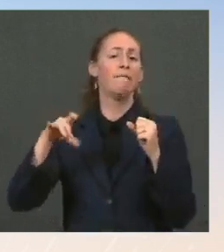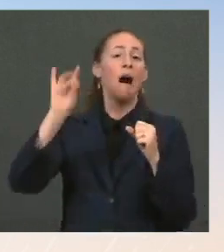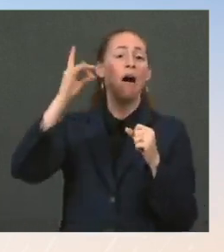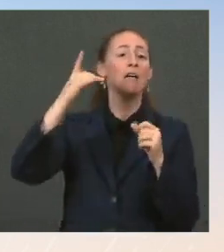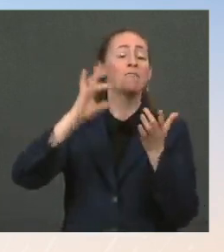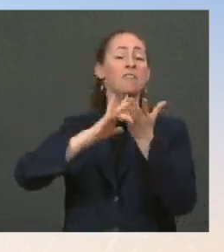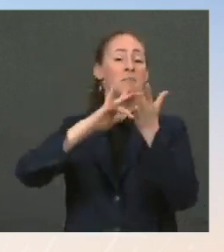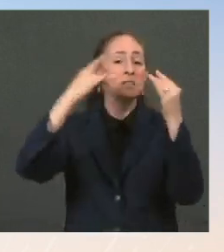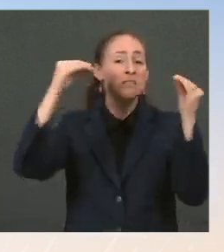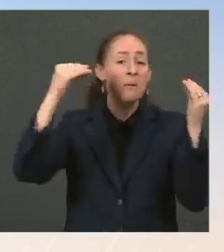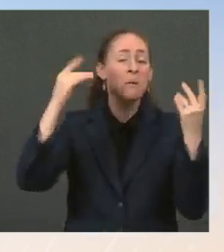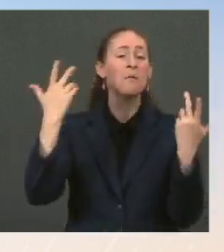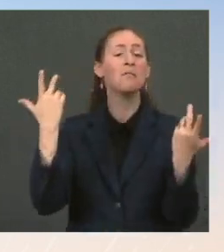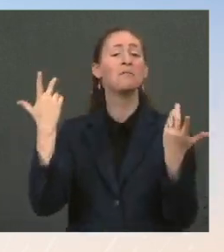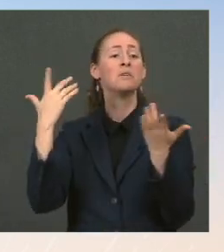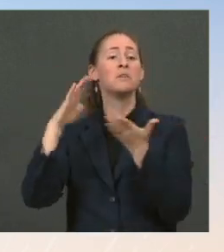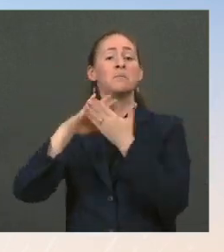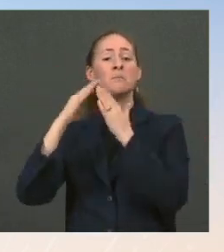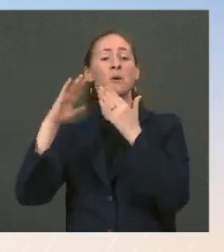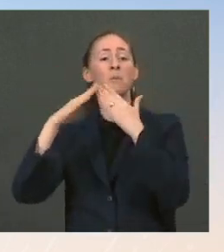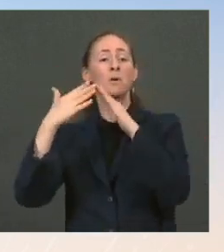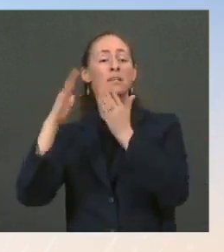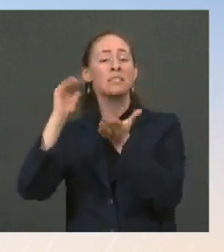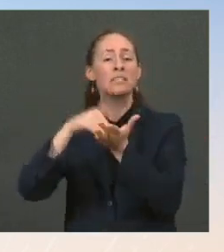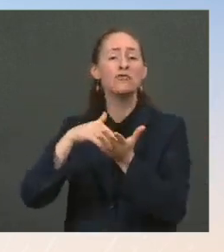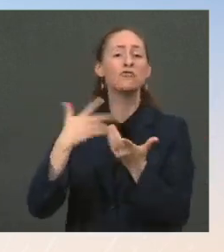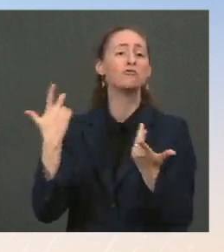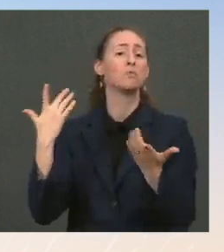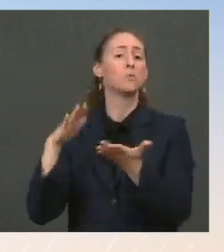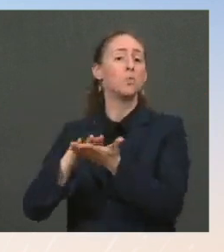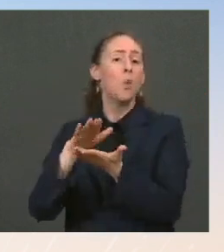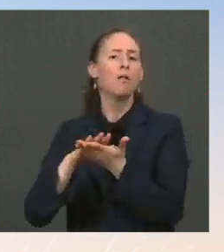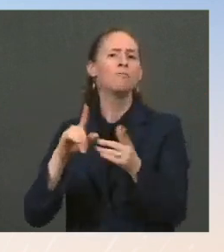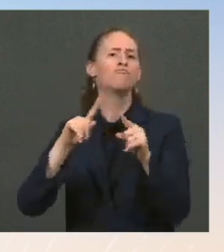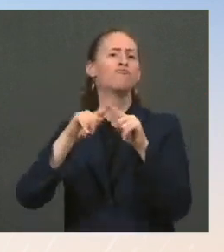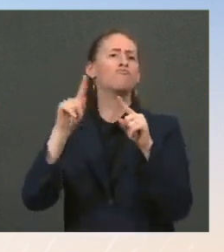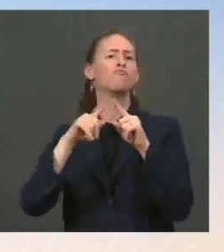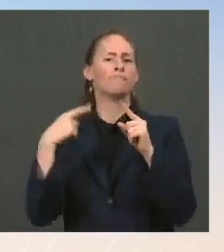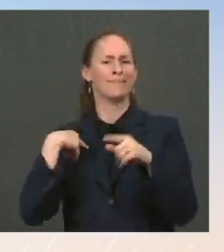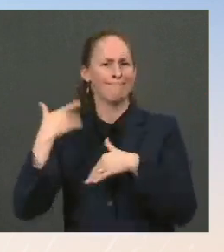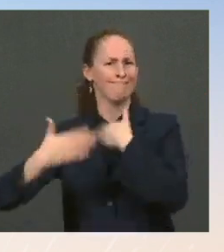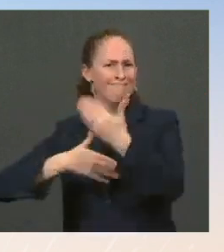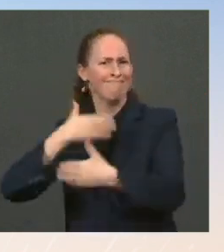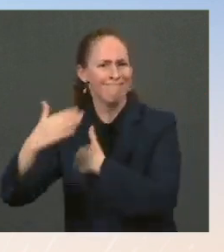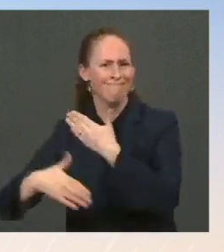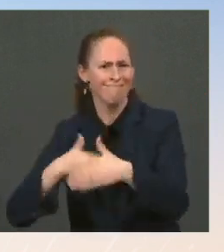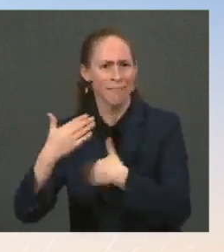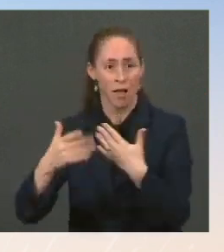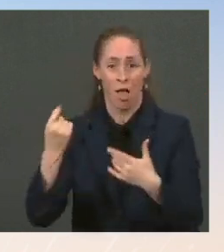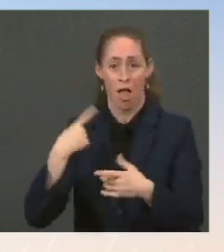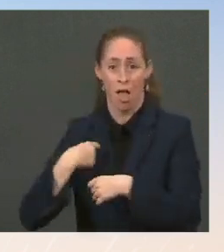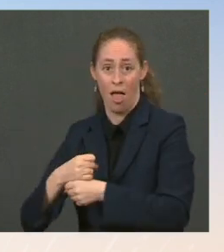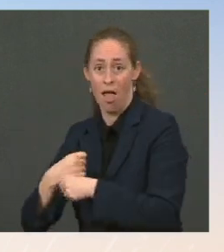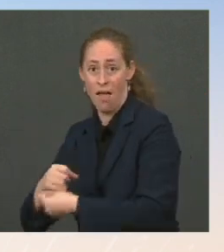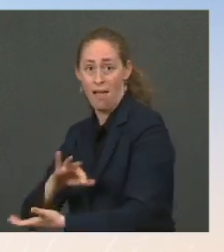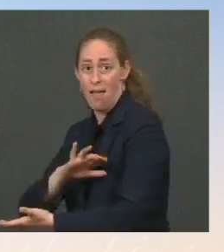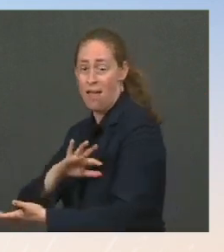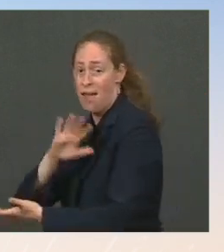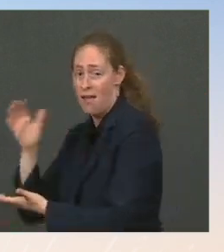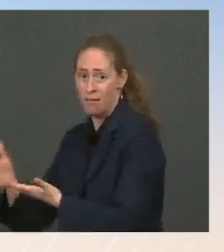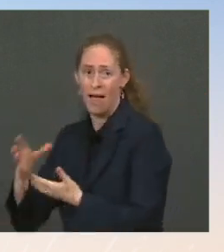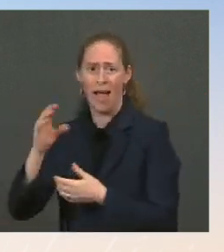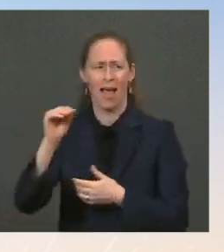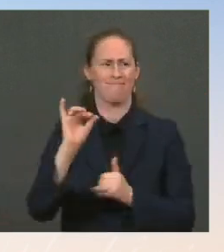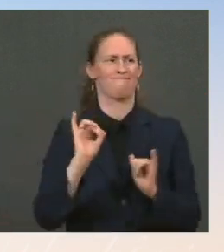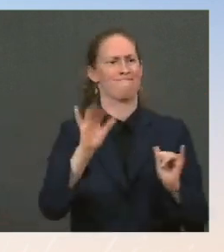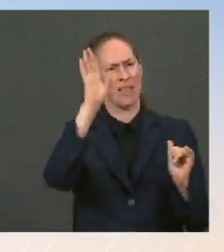centers, in schools. So we're also working to do that simultaneously and separate from that. We recognize there's a need. We recognize we needed